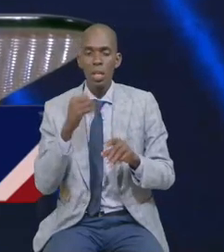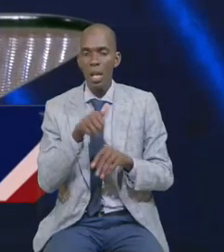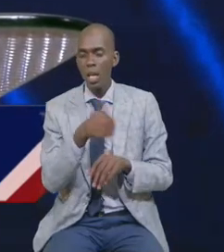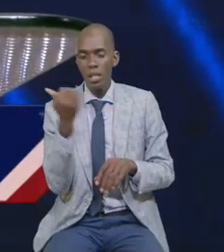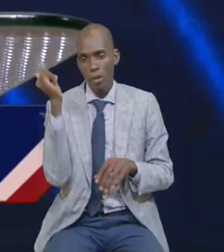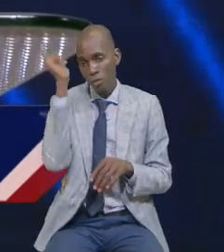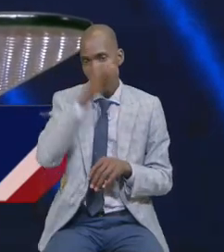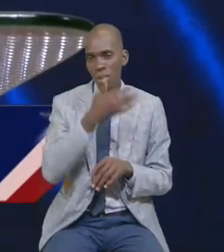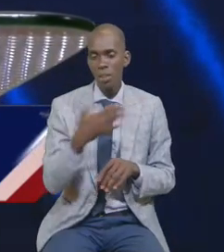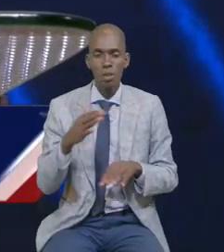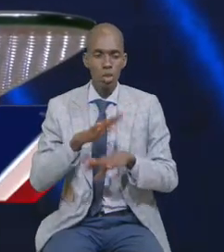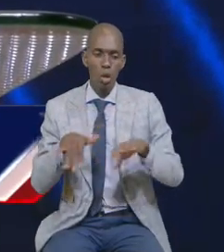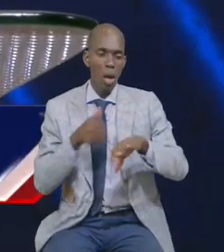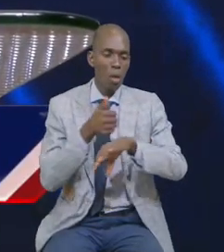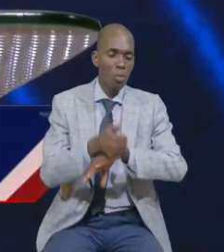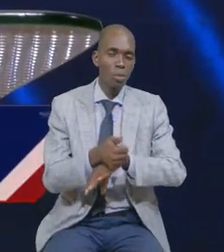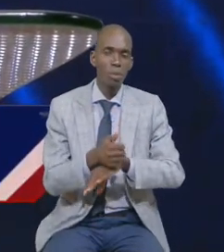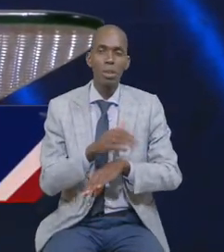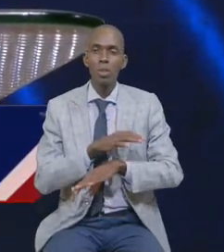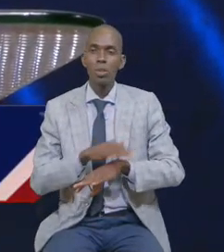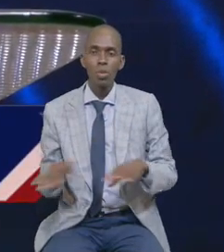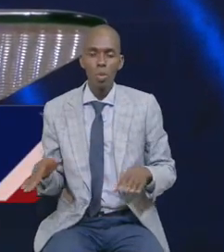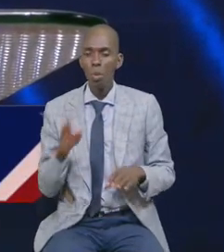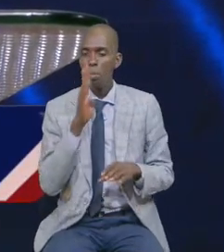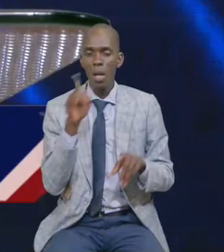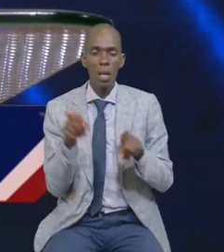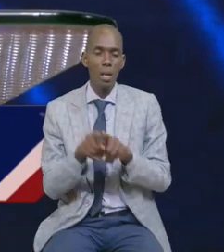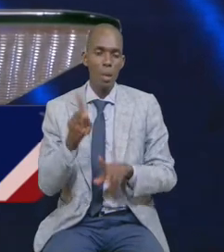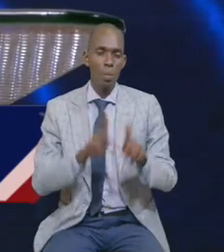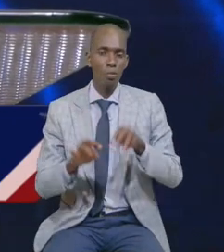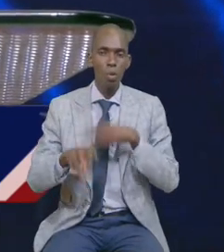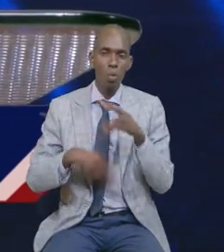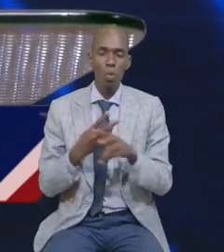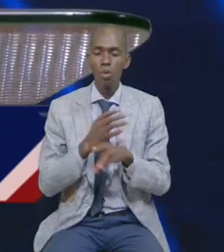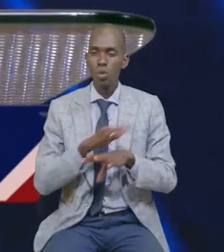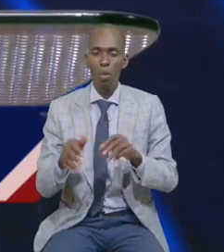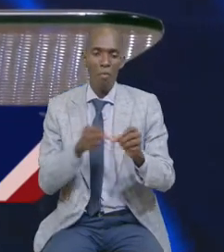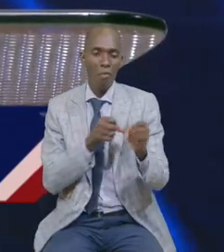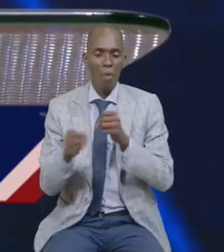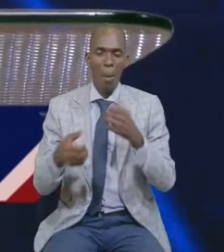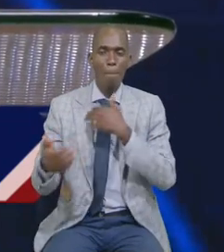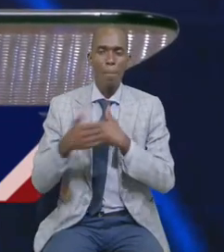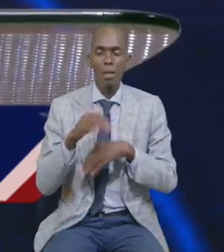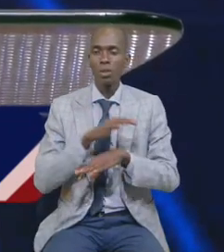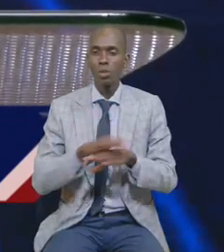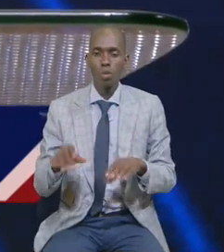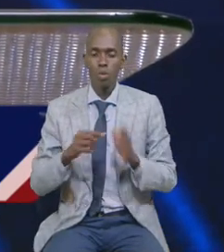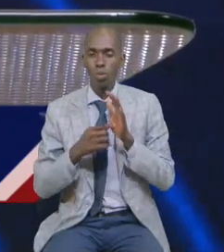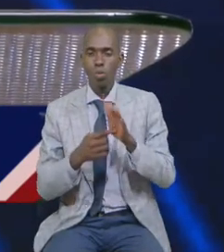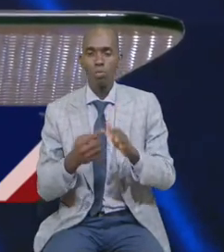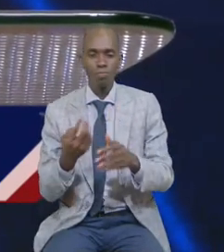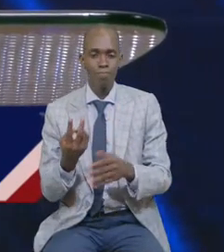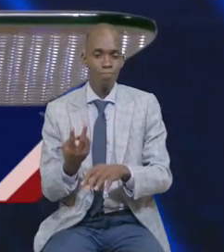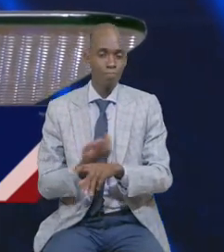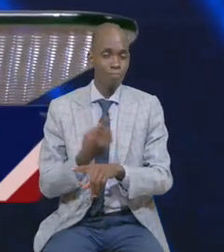thing, don't abuse, don't be like the world, don't fight back, don't retaliate, don't revenge.